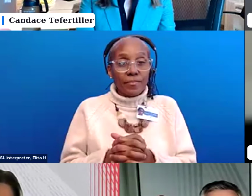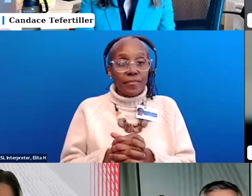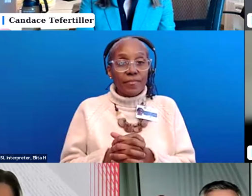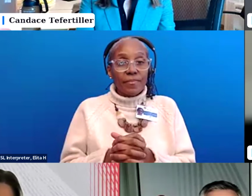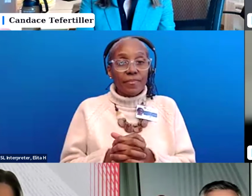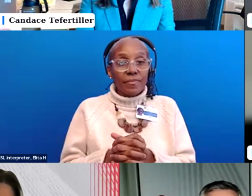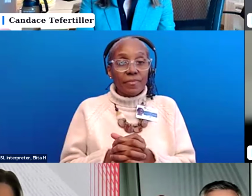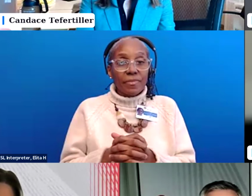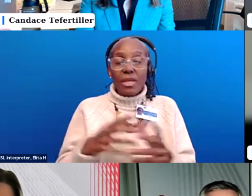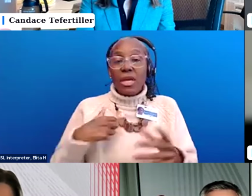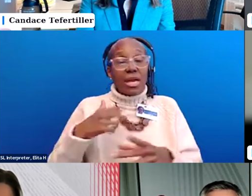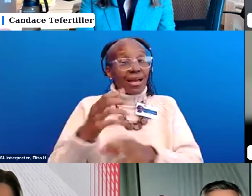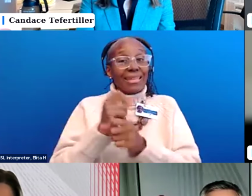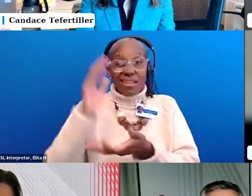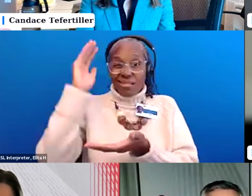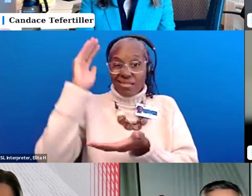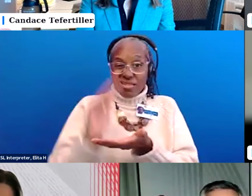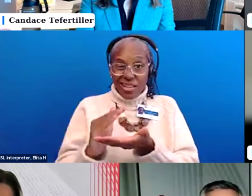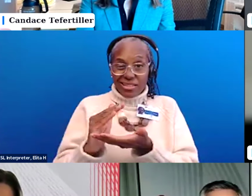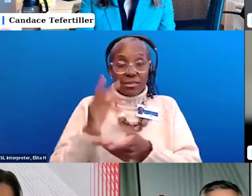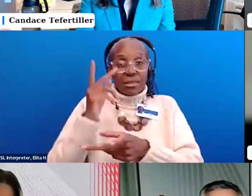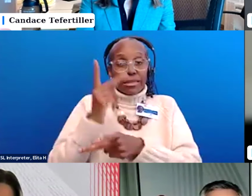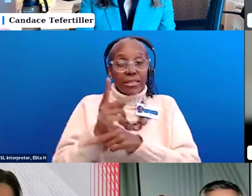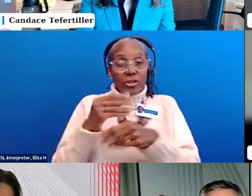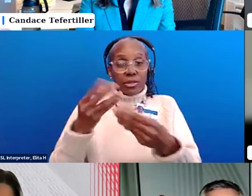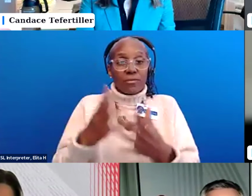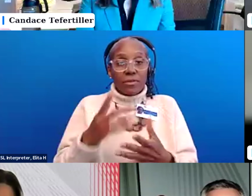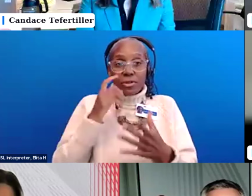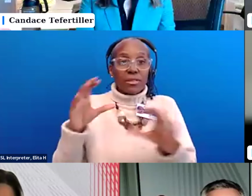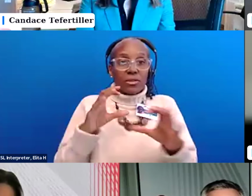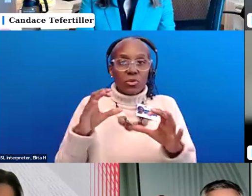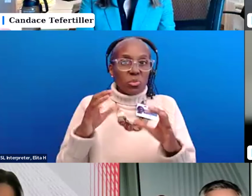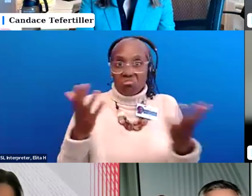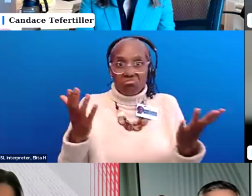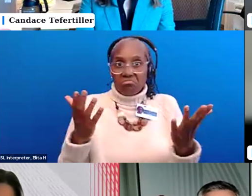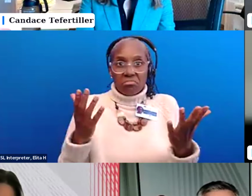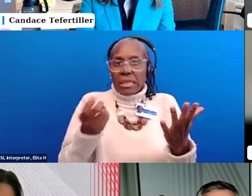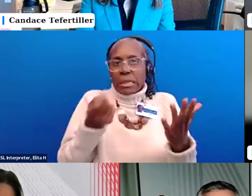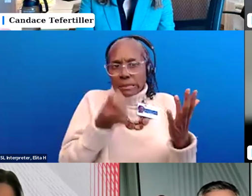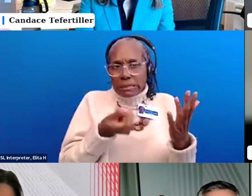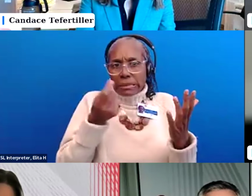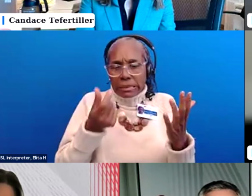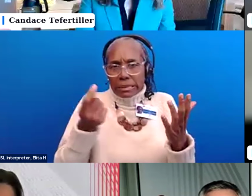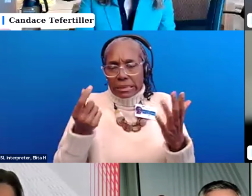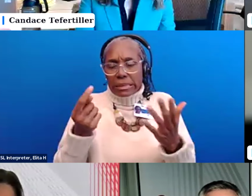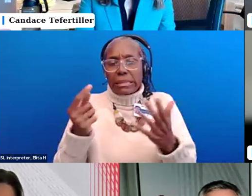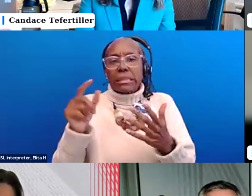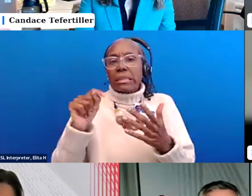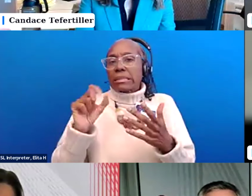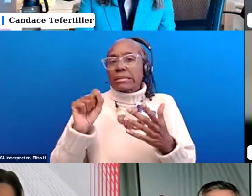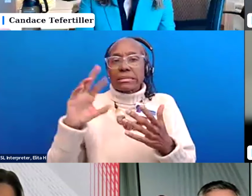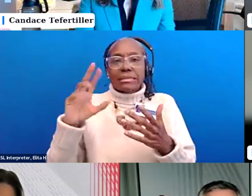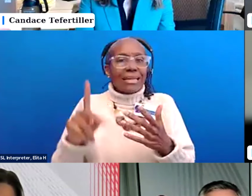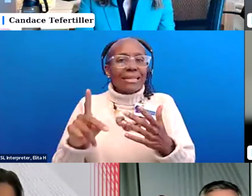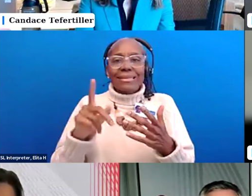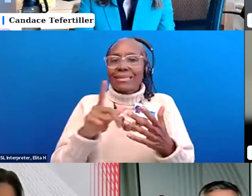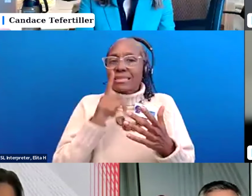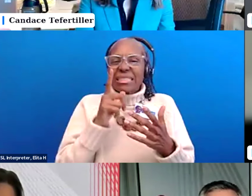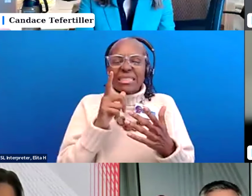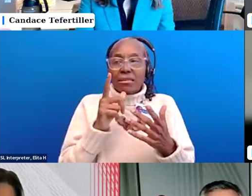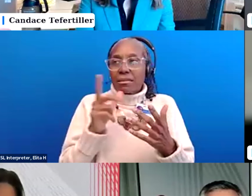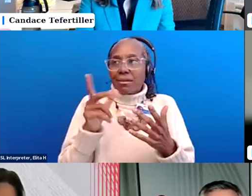I receive a lot less caregiving now because I can just do those small tasks that don't necessarily mean